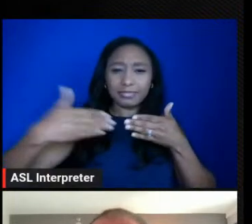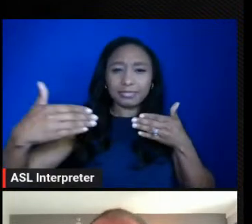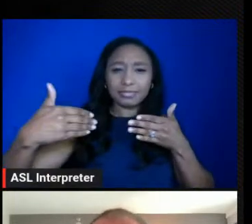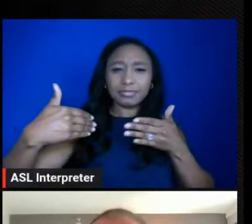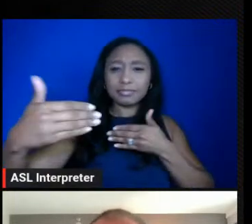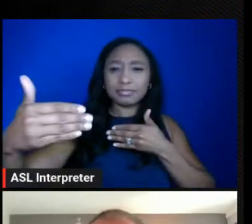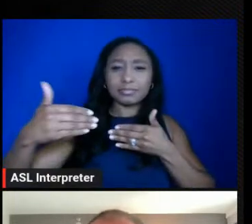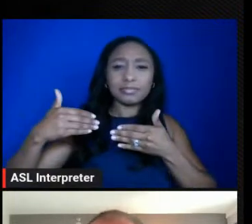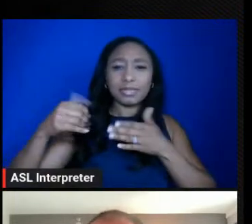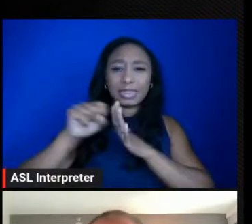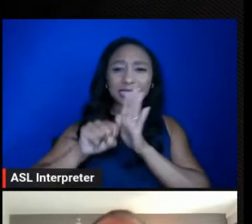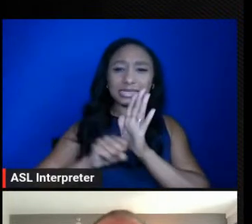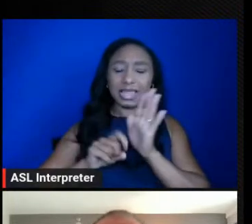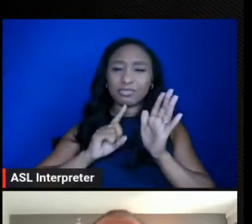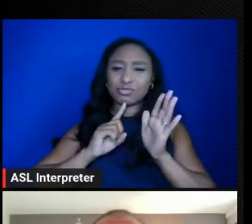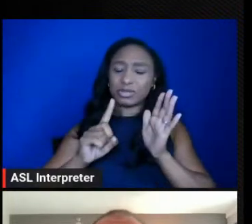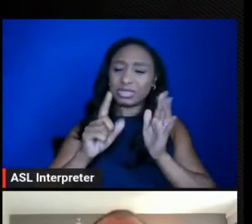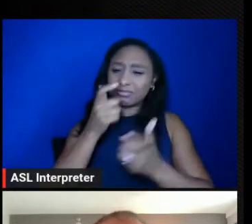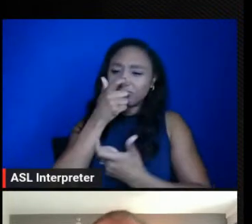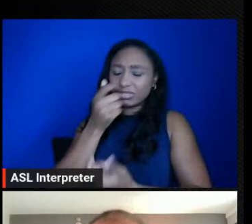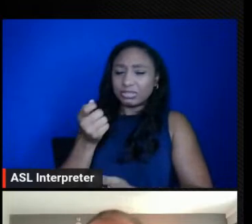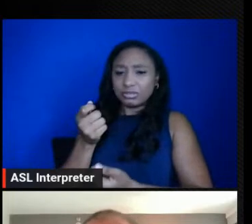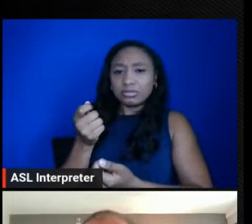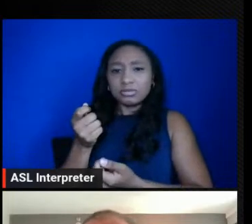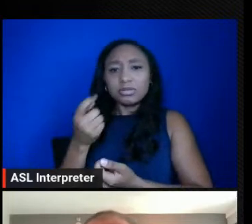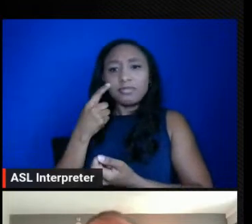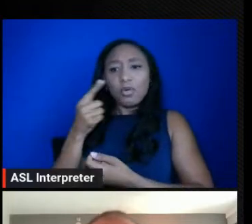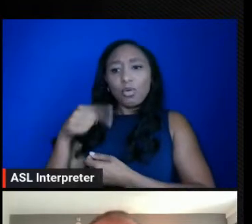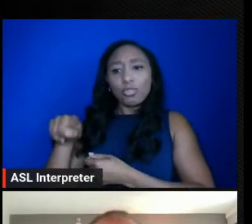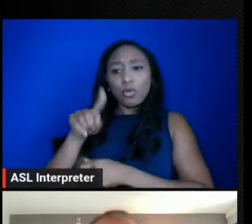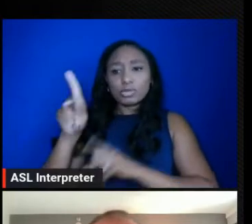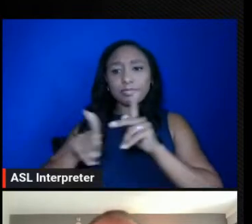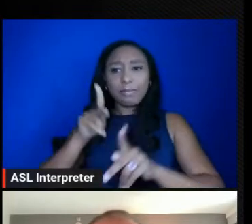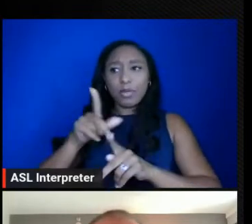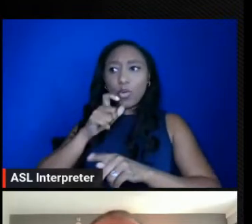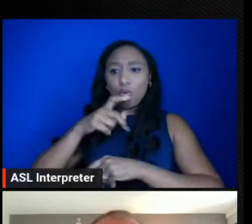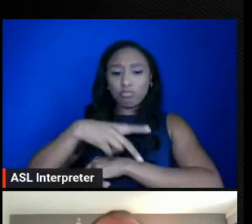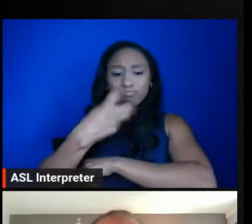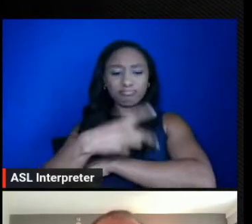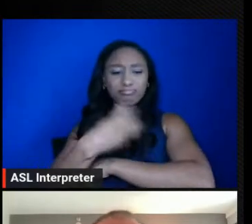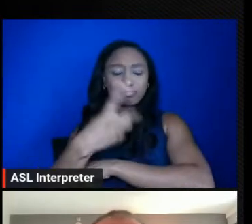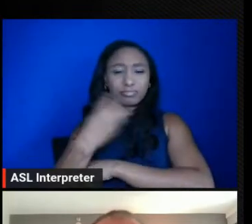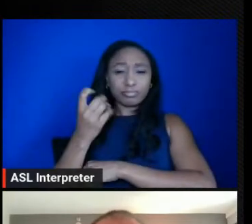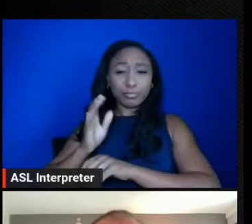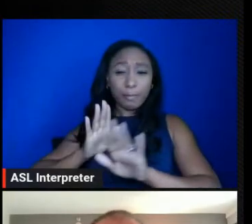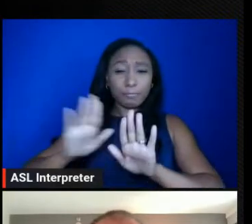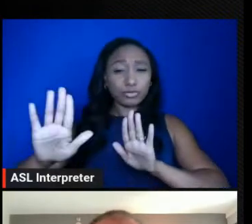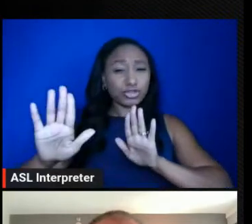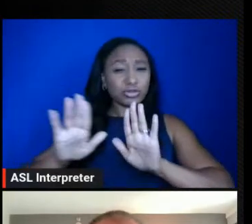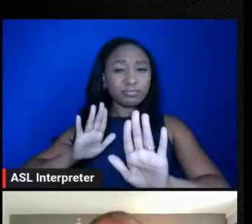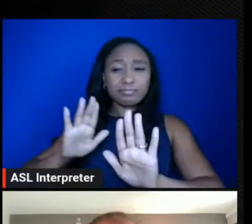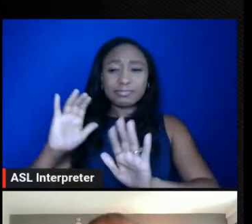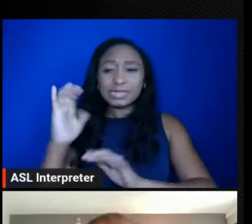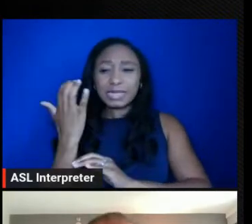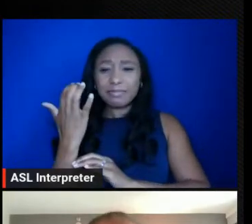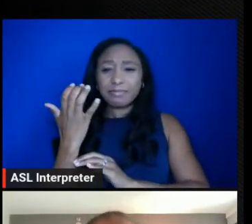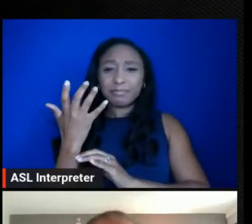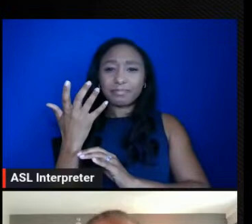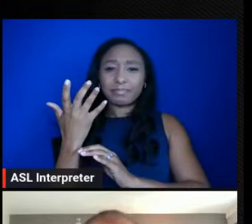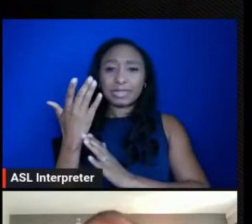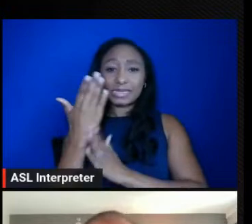attractive targets for professional people snatchers pushing in from nearby slave states